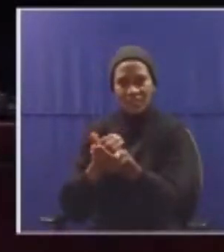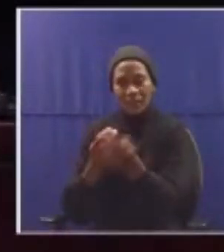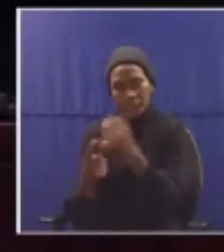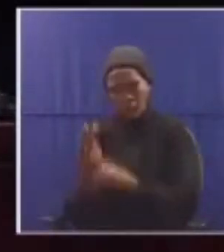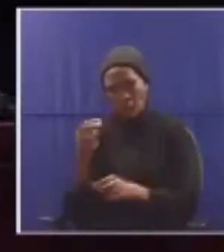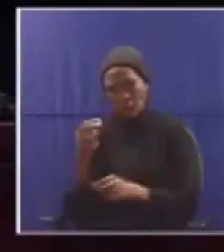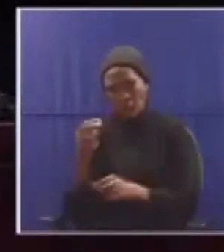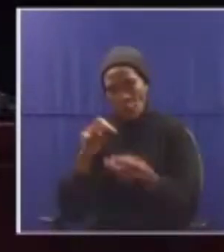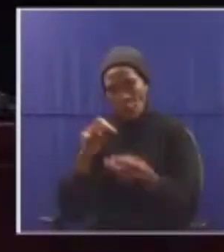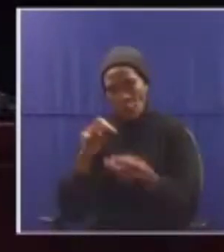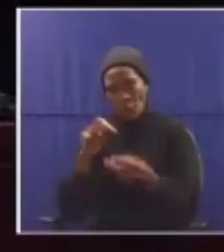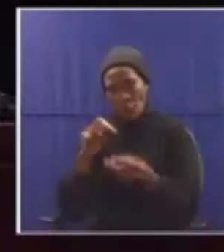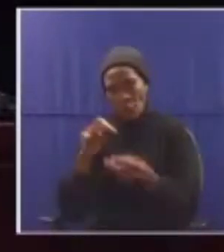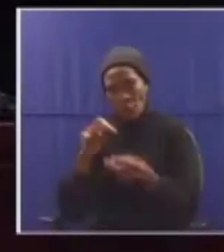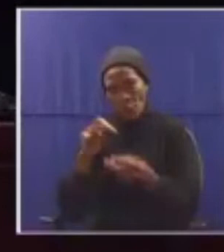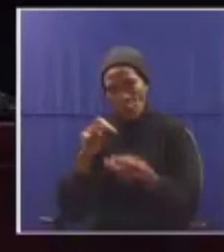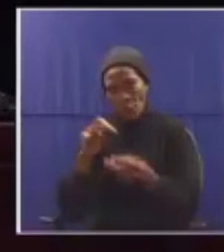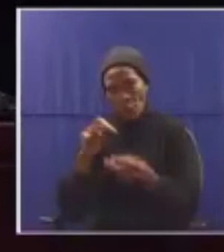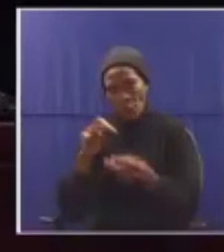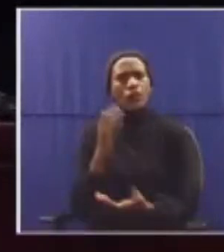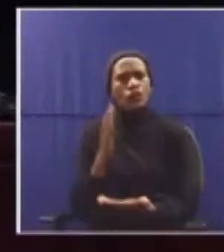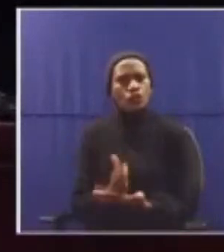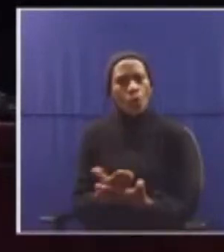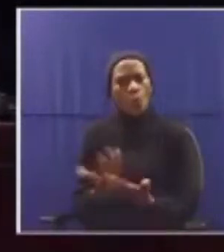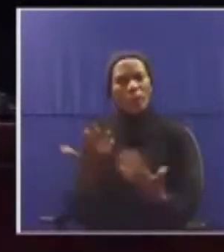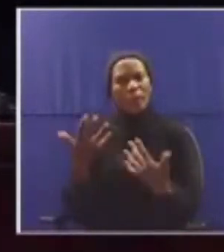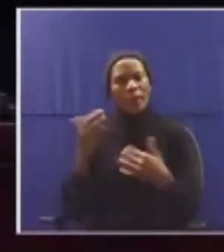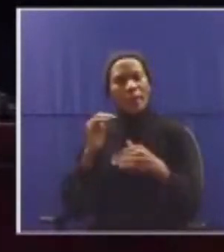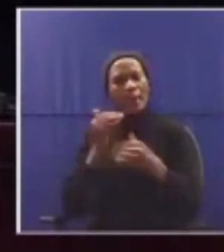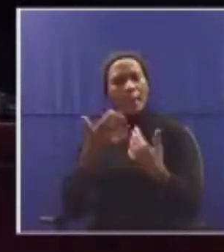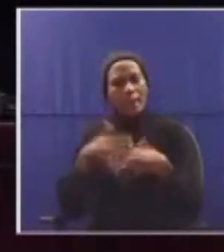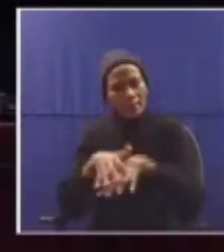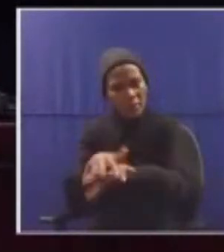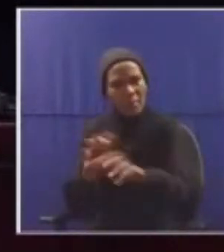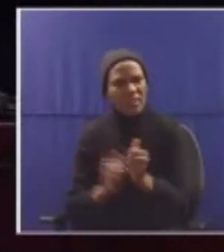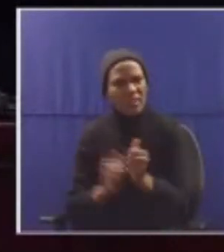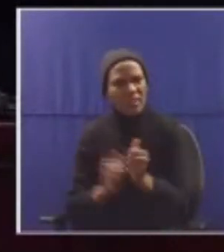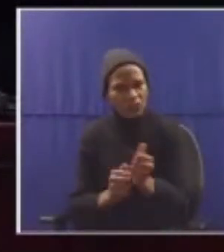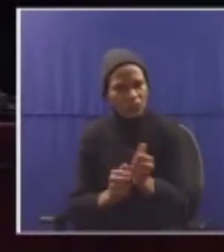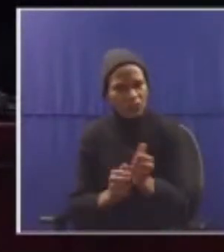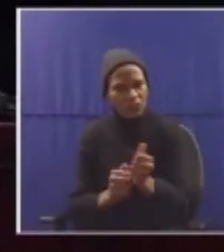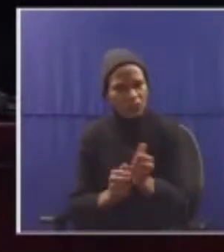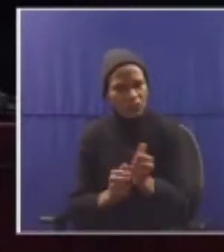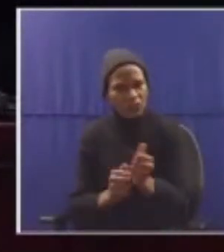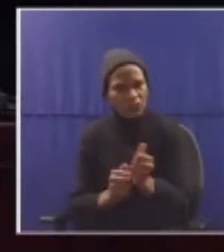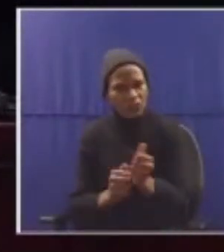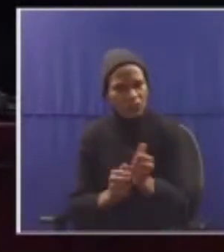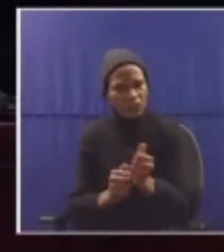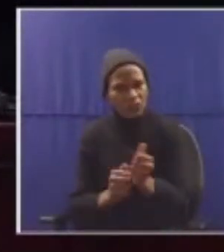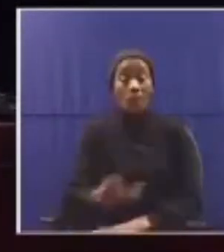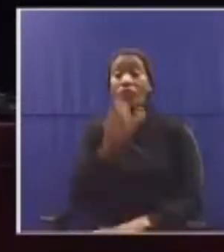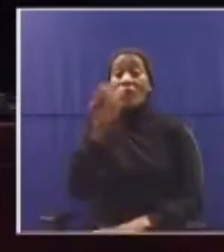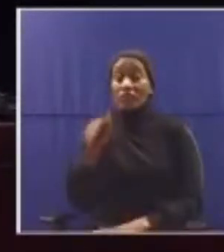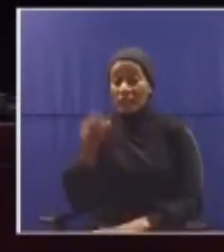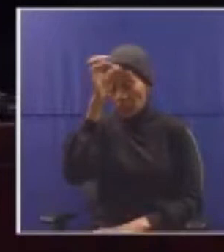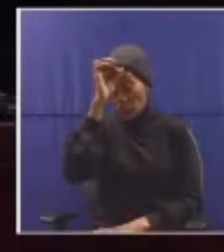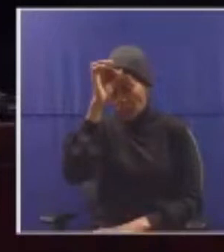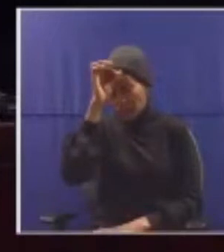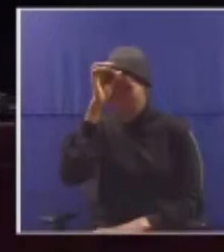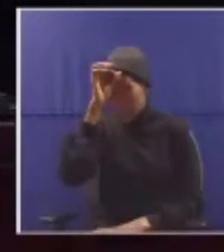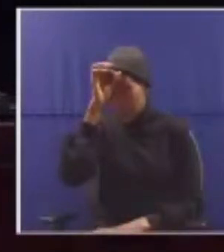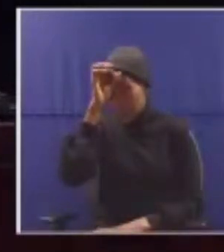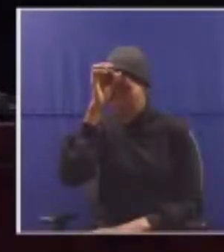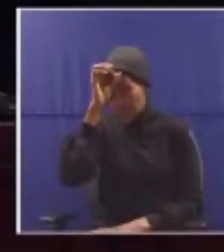In order to enhance the implementation of the National Rural Safety Strategy, the South African Police